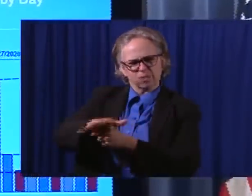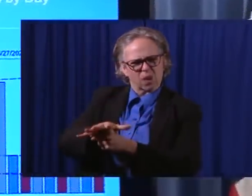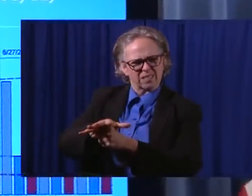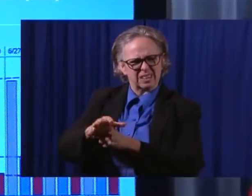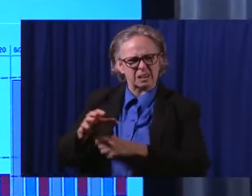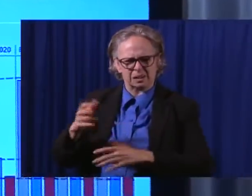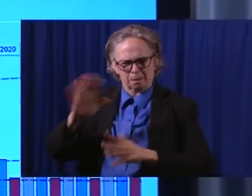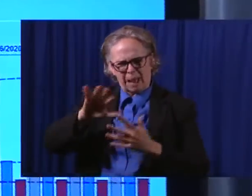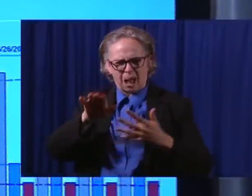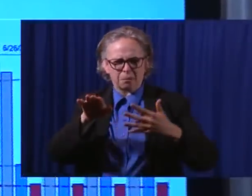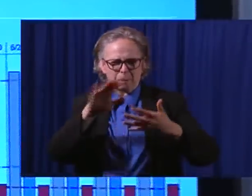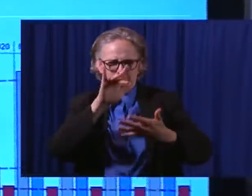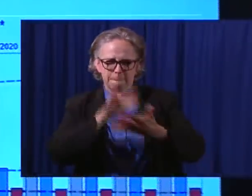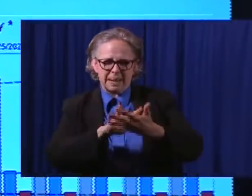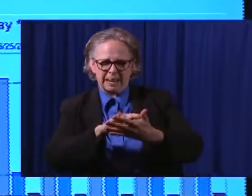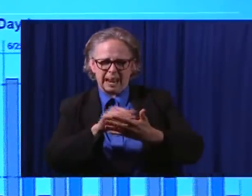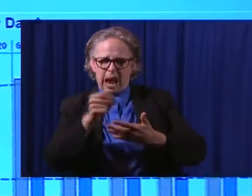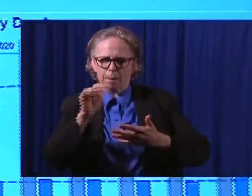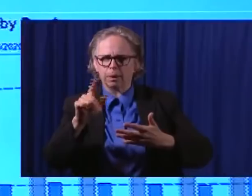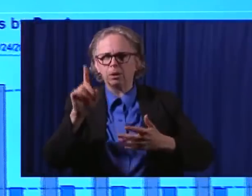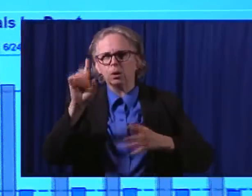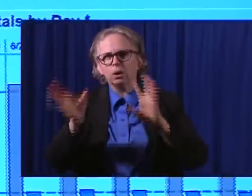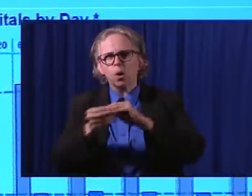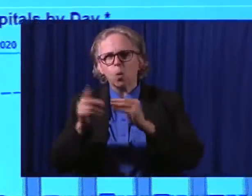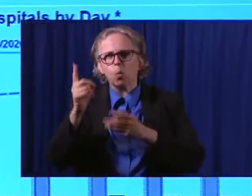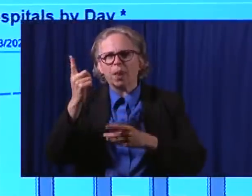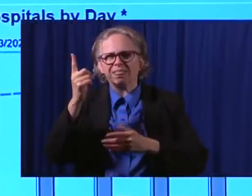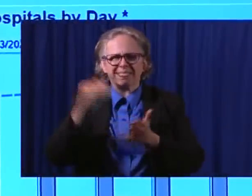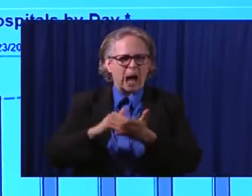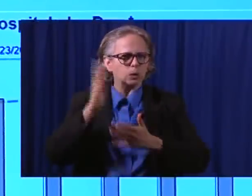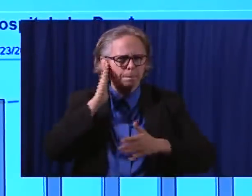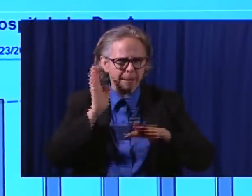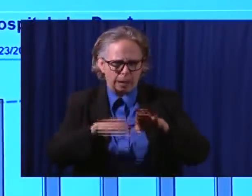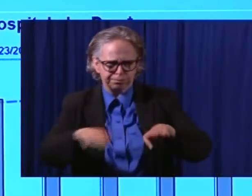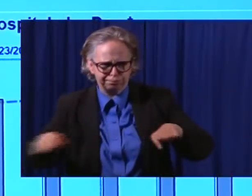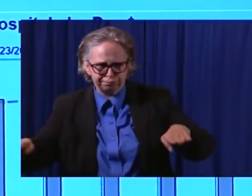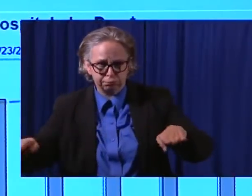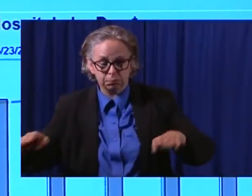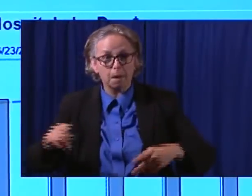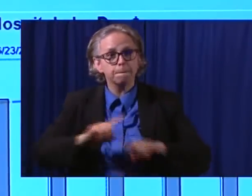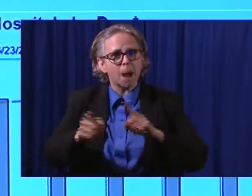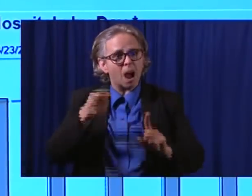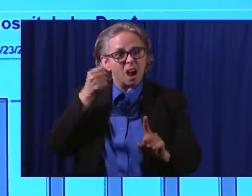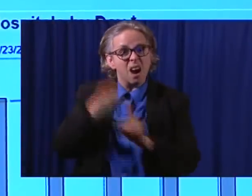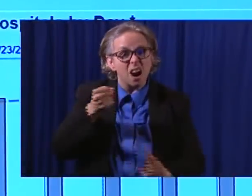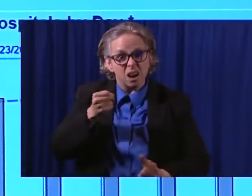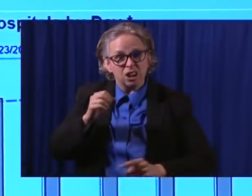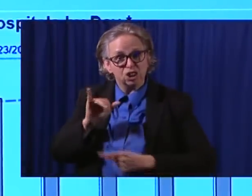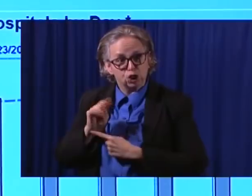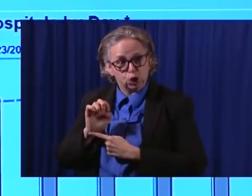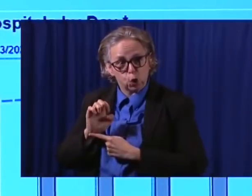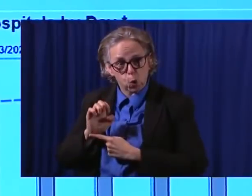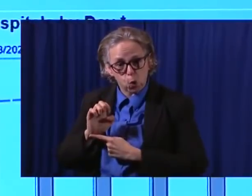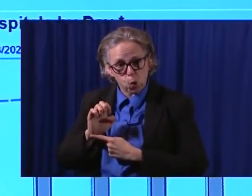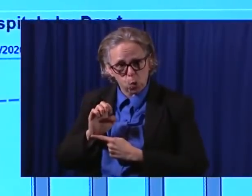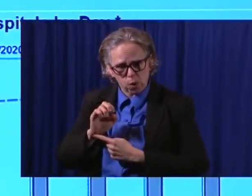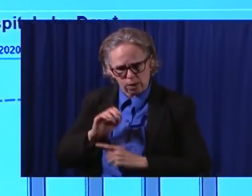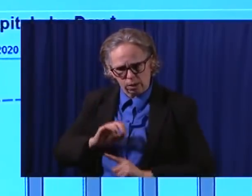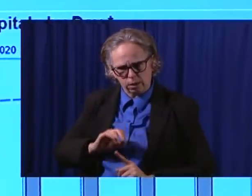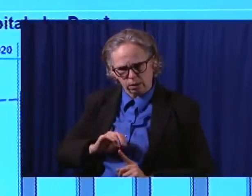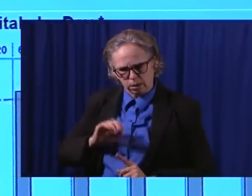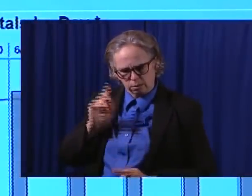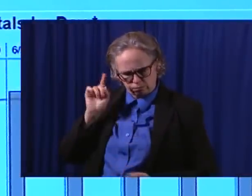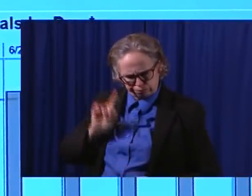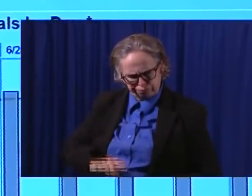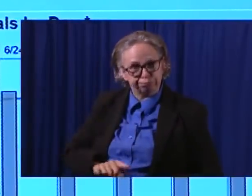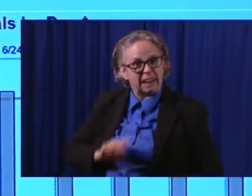of 513 on June 20th. So June 20th was our low. Just last week,